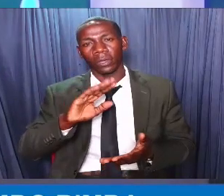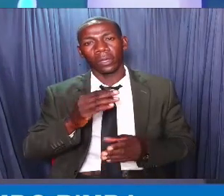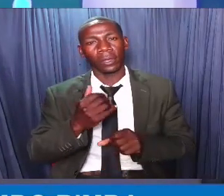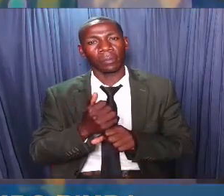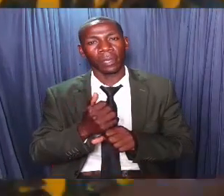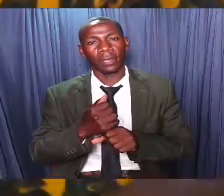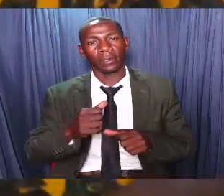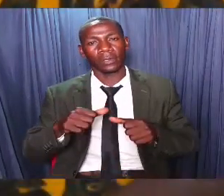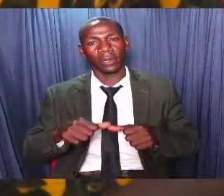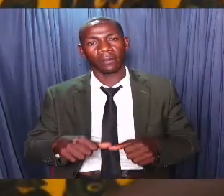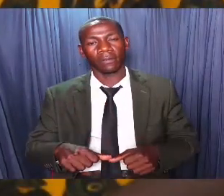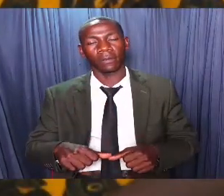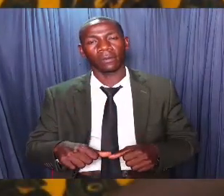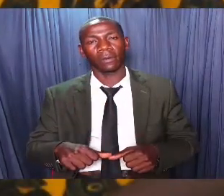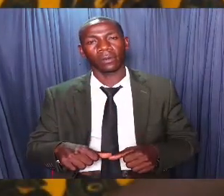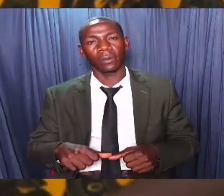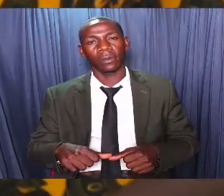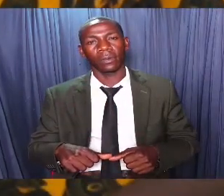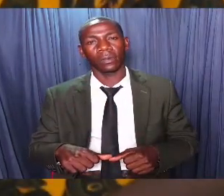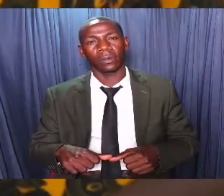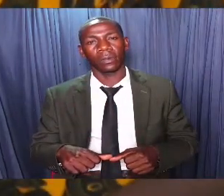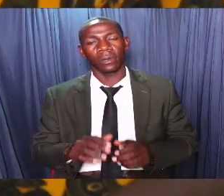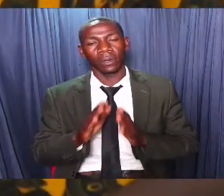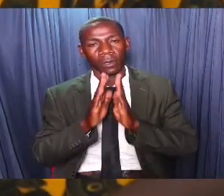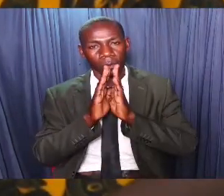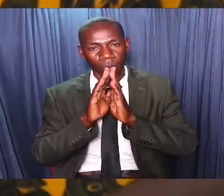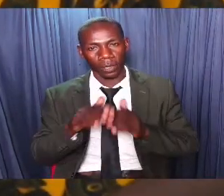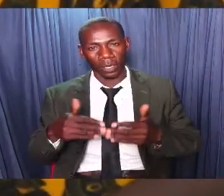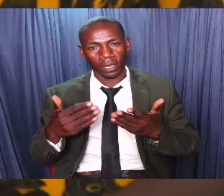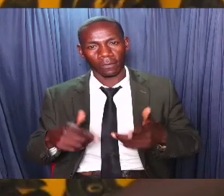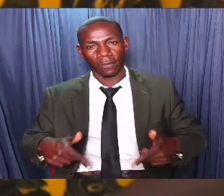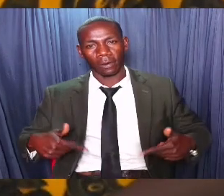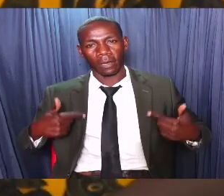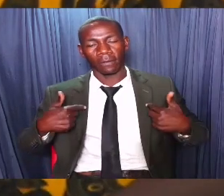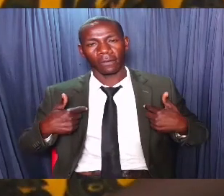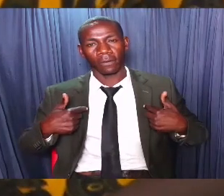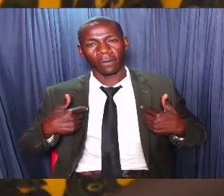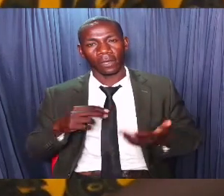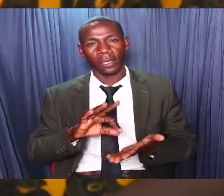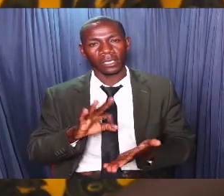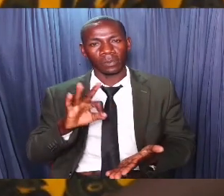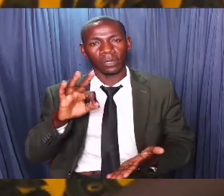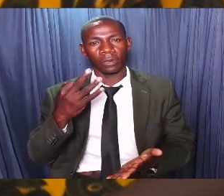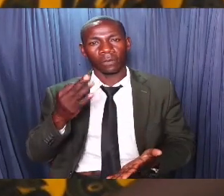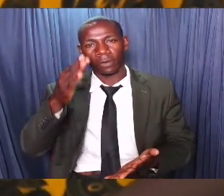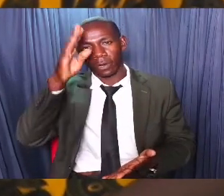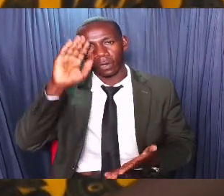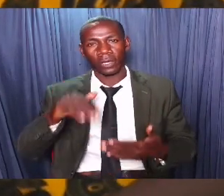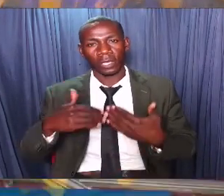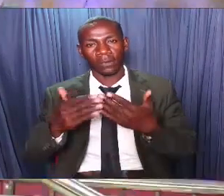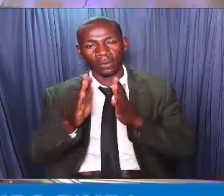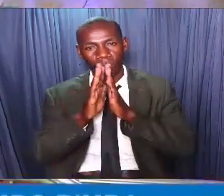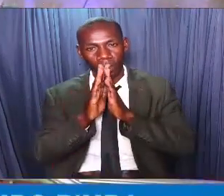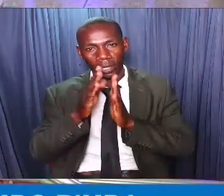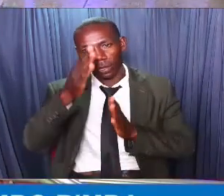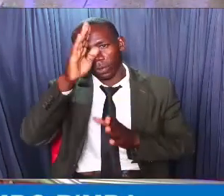hai, makes one to live. Yule ambaye ukiomba anakupa uzima. The spirit giving you wellness. Roho wa Mungu anakupa kuomba. Mungu yuko hapa ndani. The